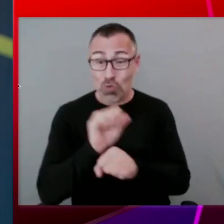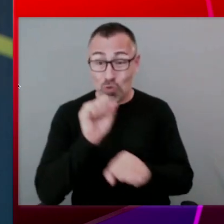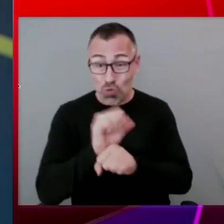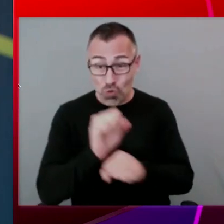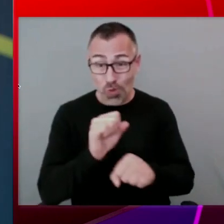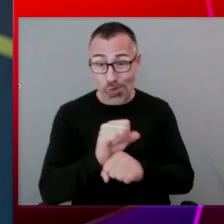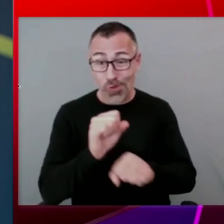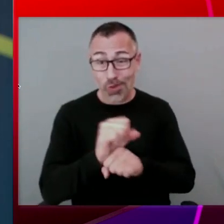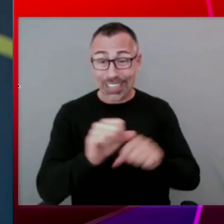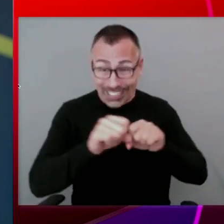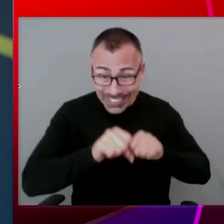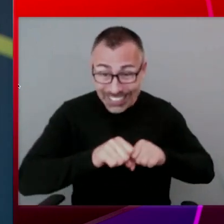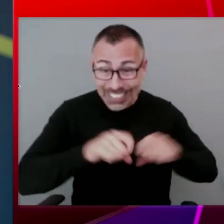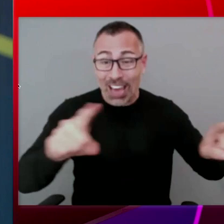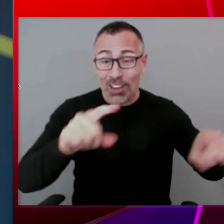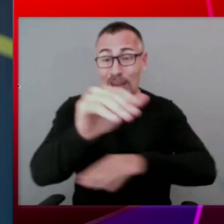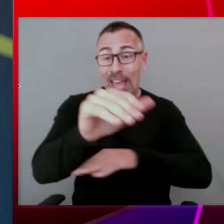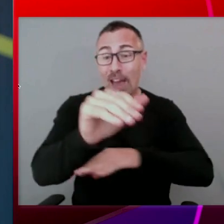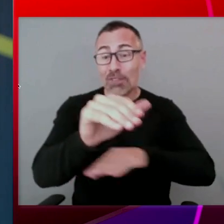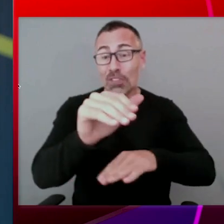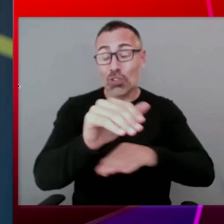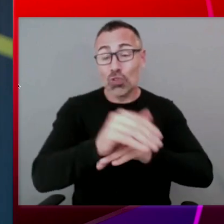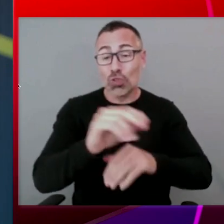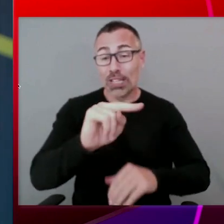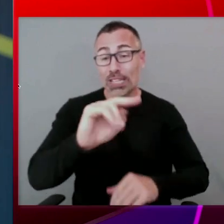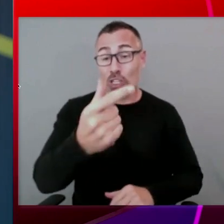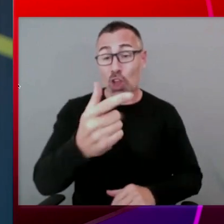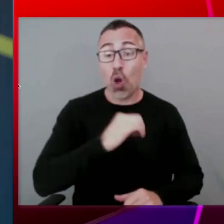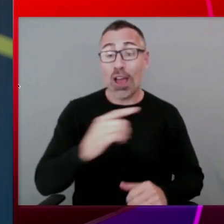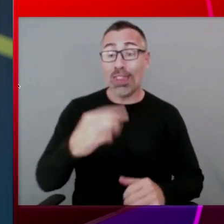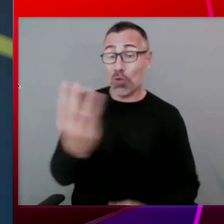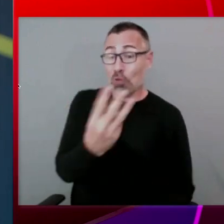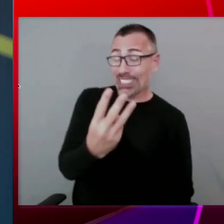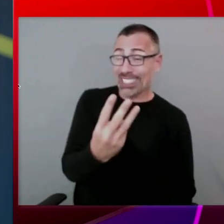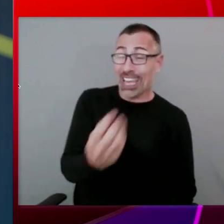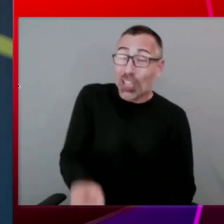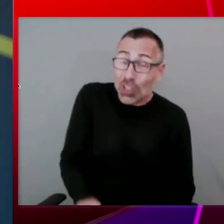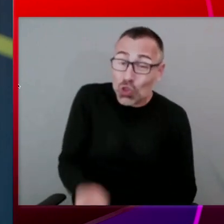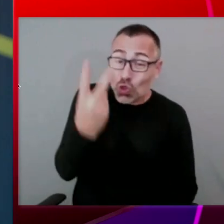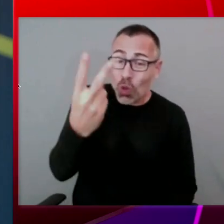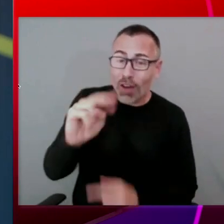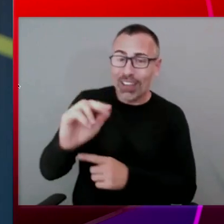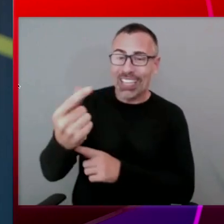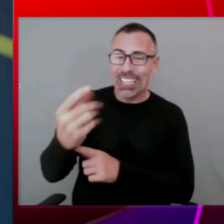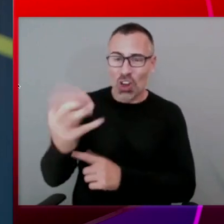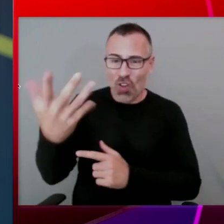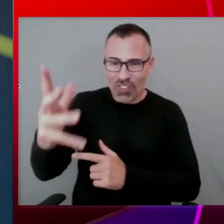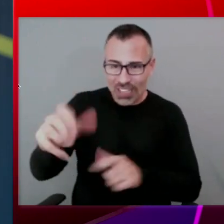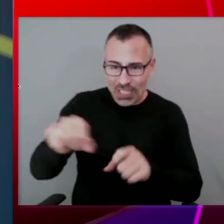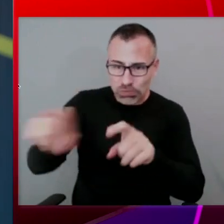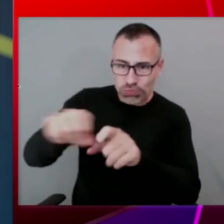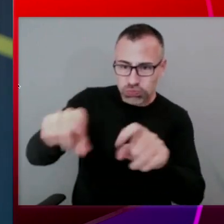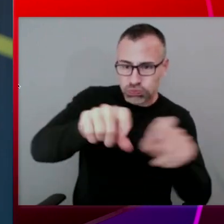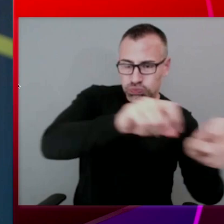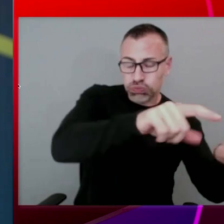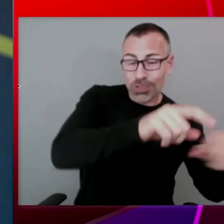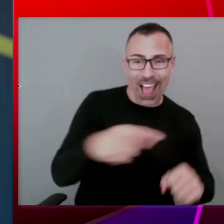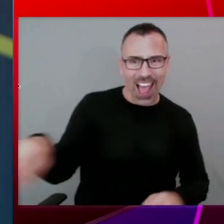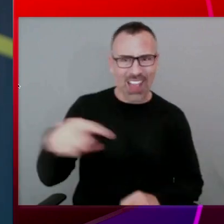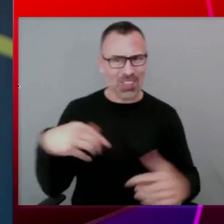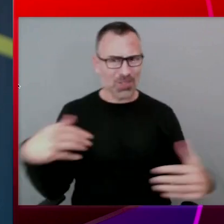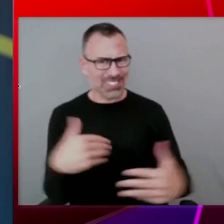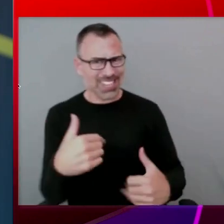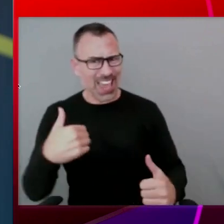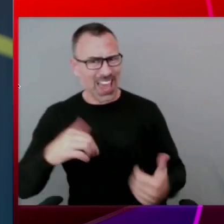first NGO, and by Wednesday, we rolled out to 12 NGOs. And of course, they were super scared. Like, how do we do this? we're NGOs, right? We